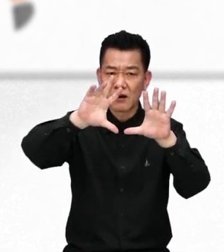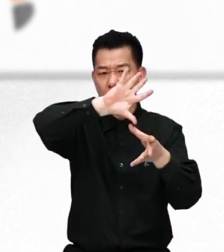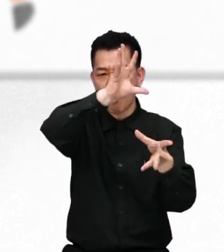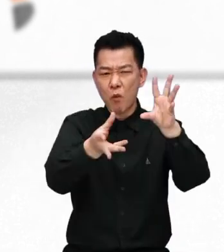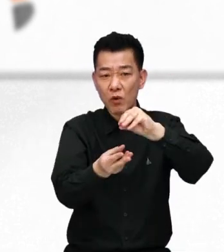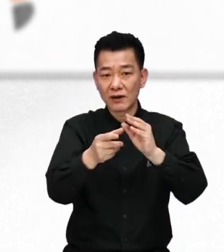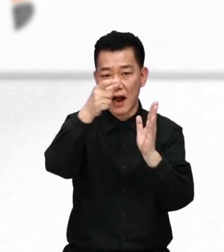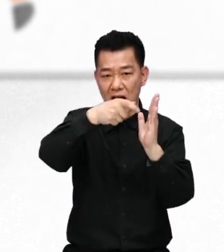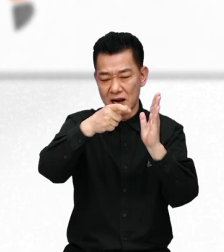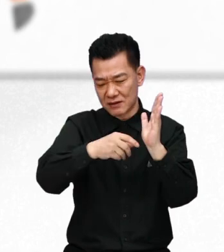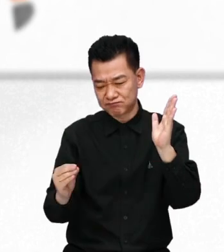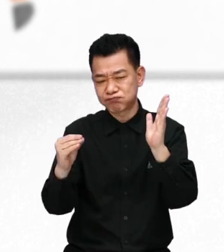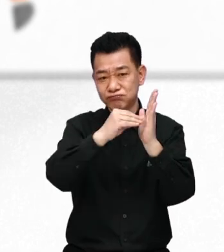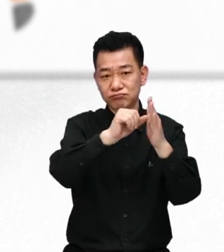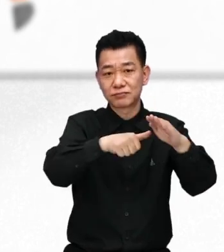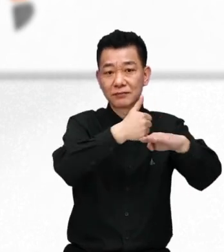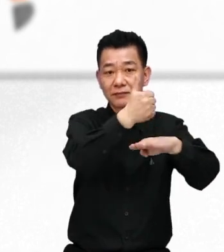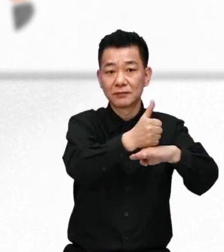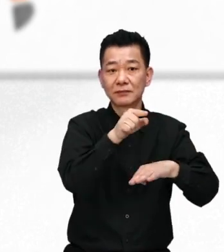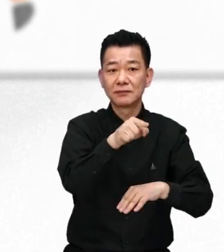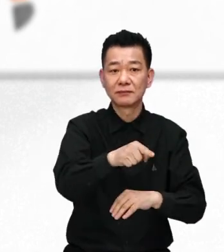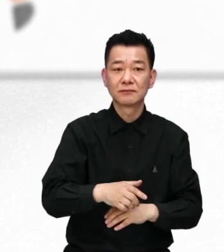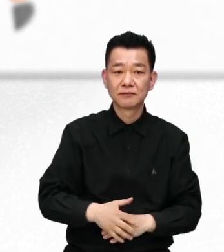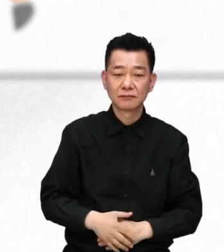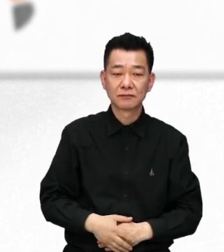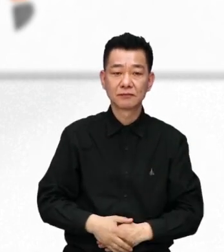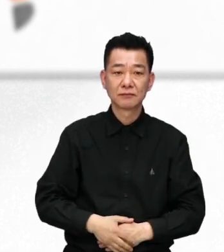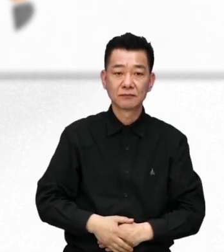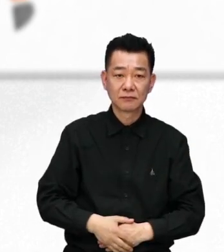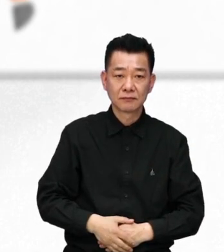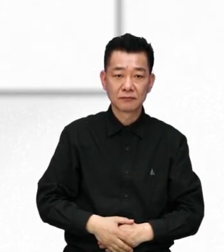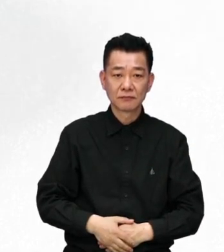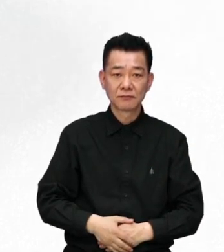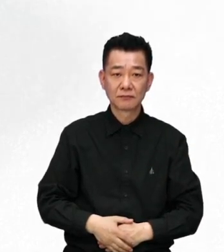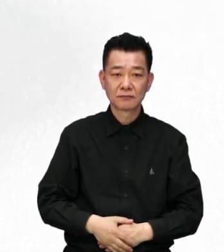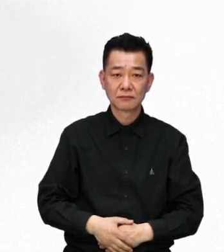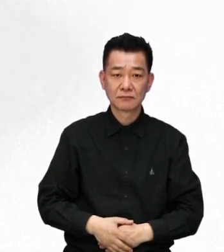period of enactment and enunciation of the protocol.